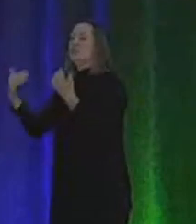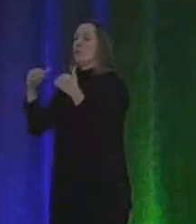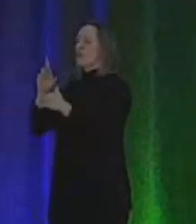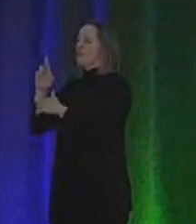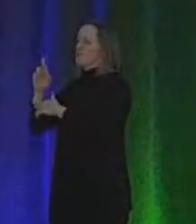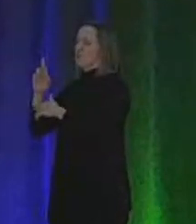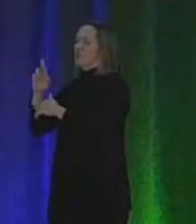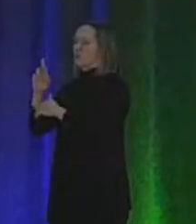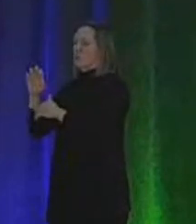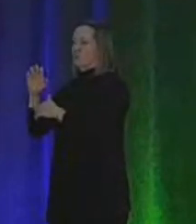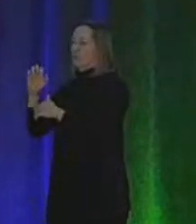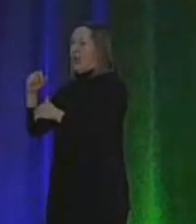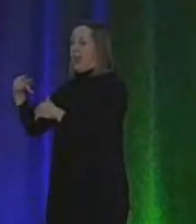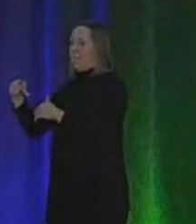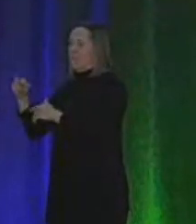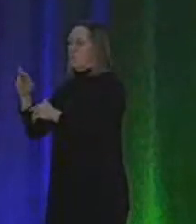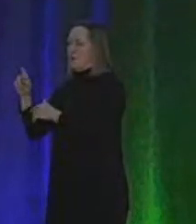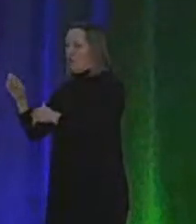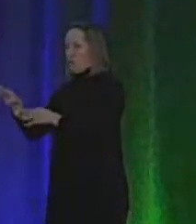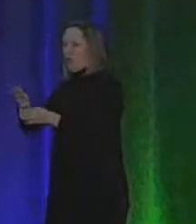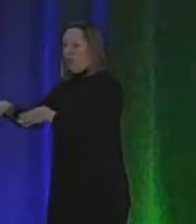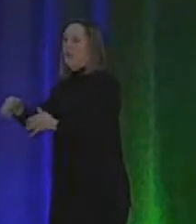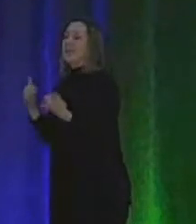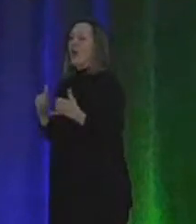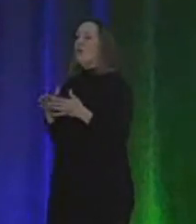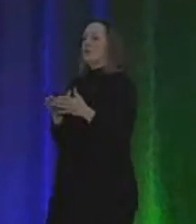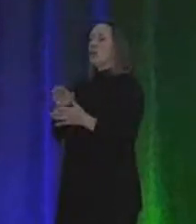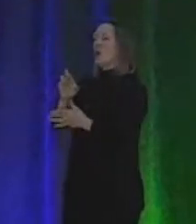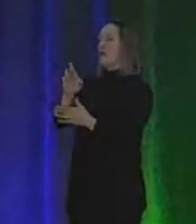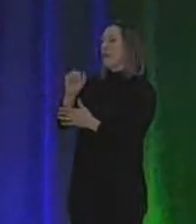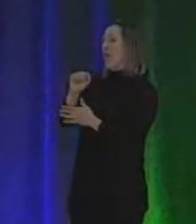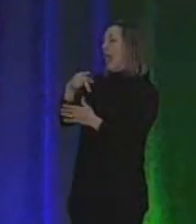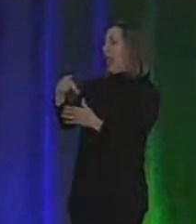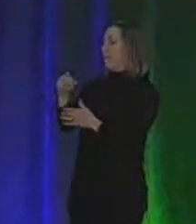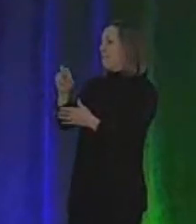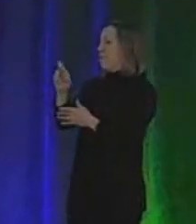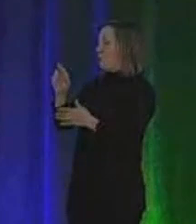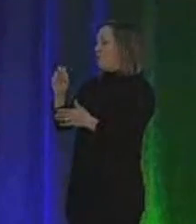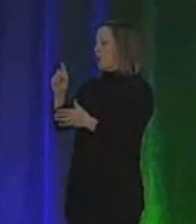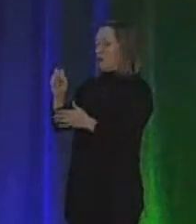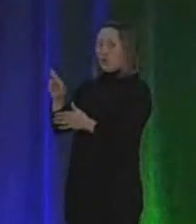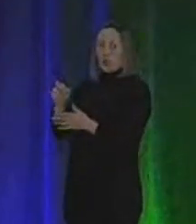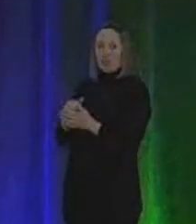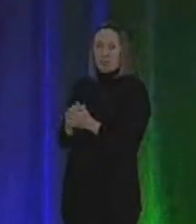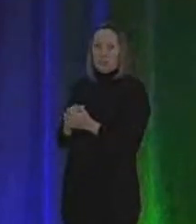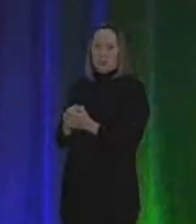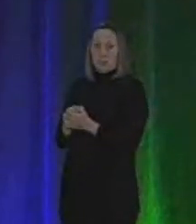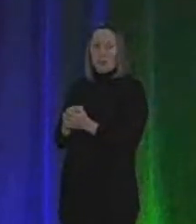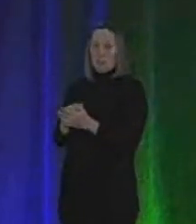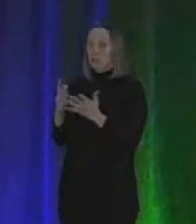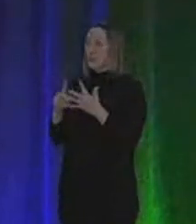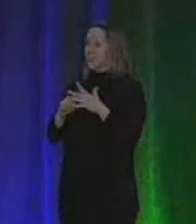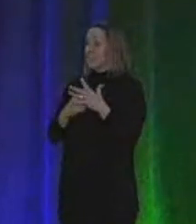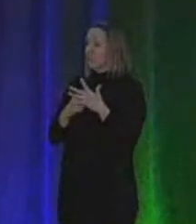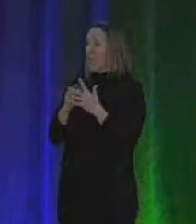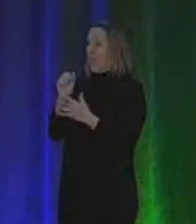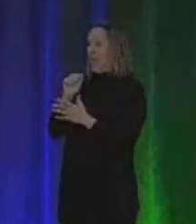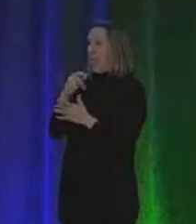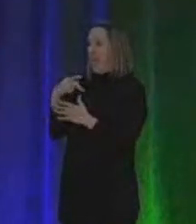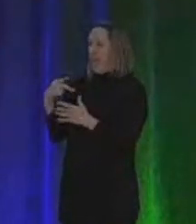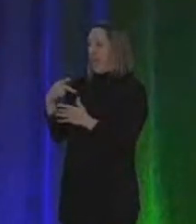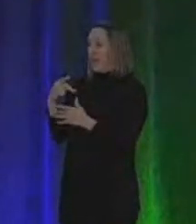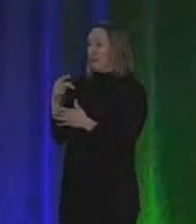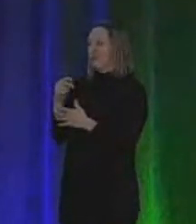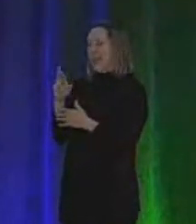a little bit about the app router in general and some of its cool features and kind of how to get started. So to get started with the app router, all you